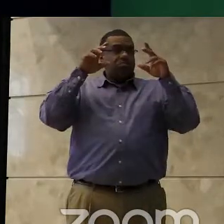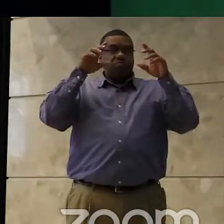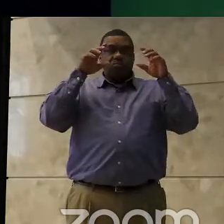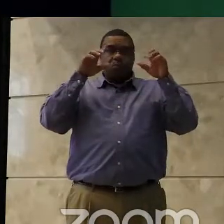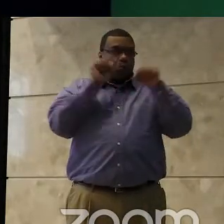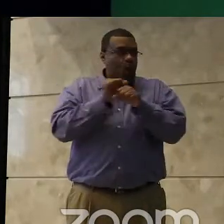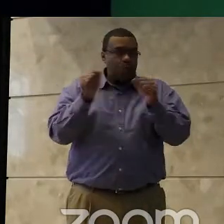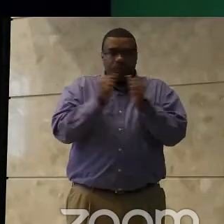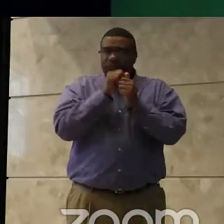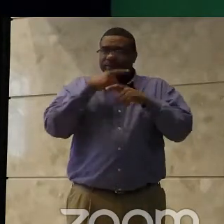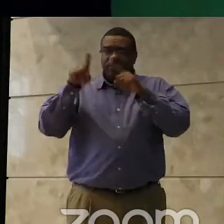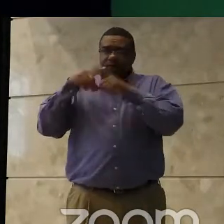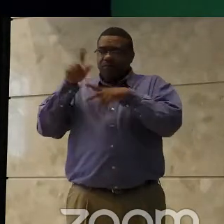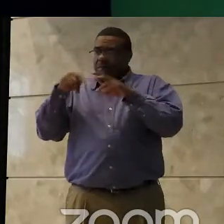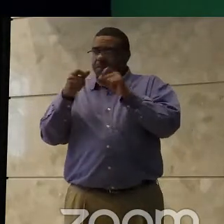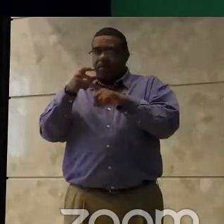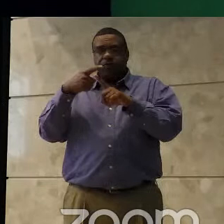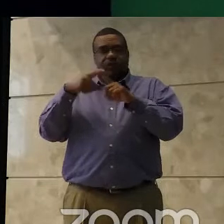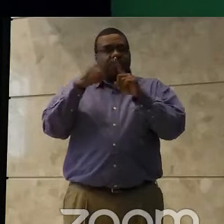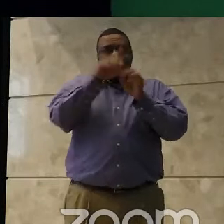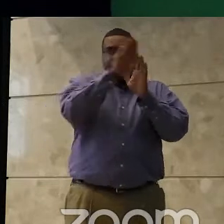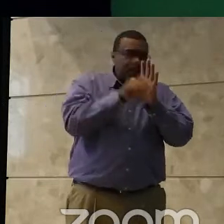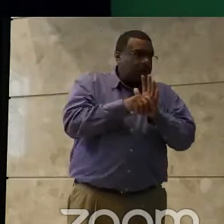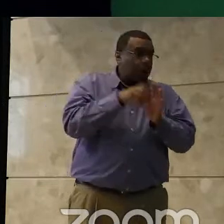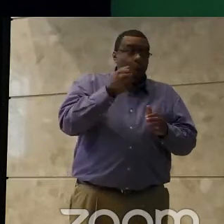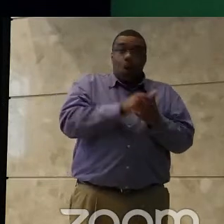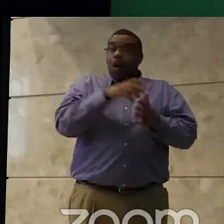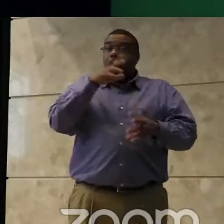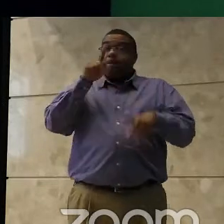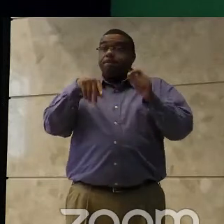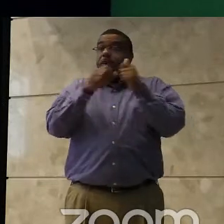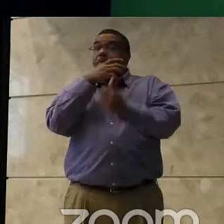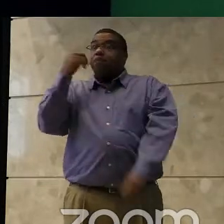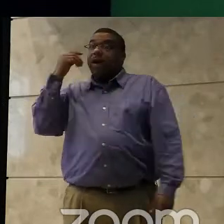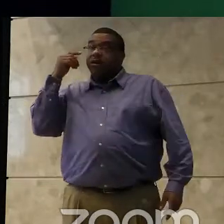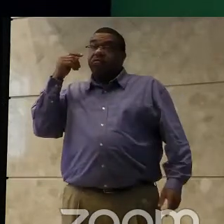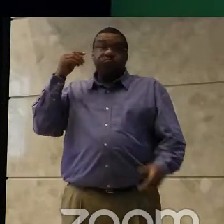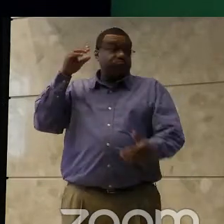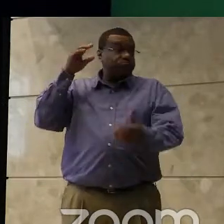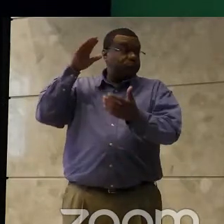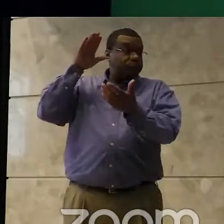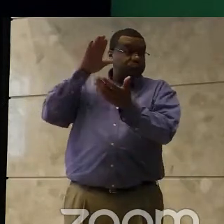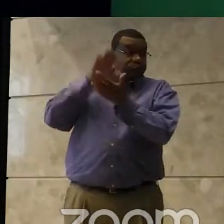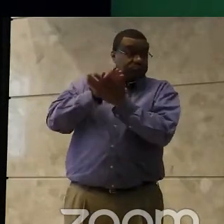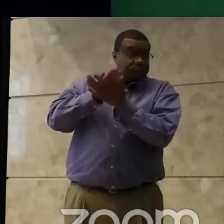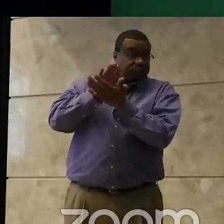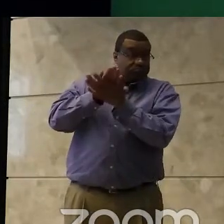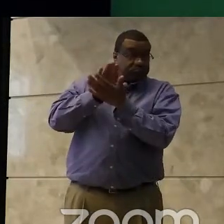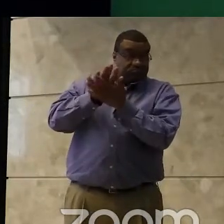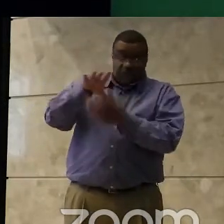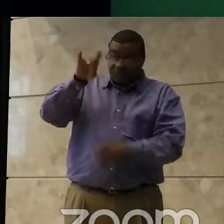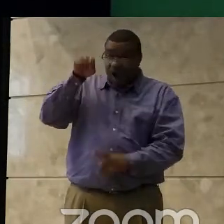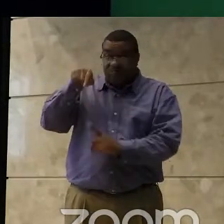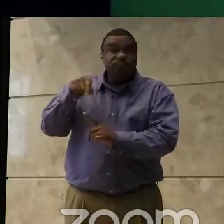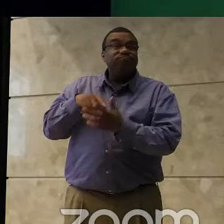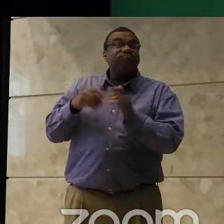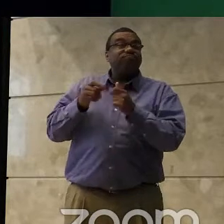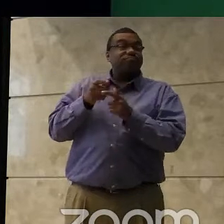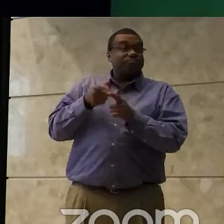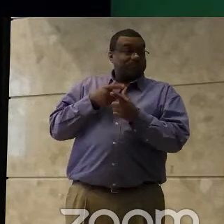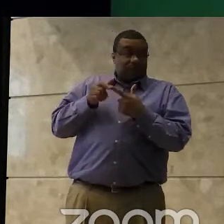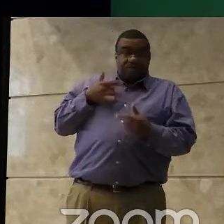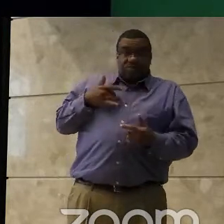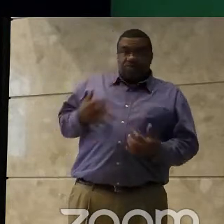backgrounds. But find people who are better than you are. Academically, you are inspired. If you're only with people who